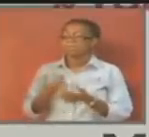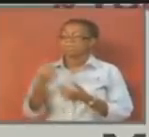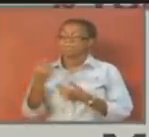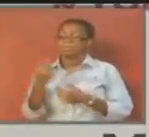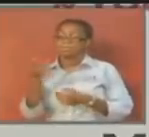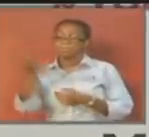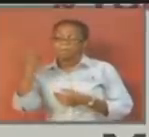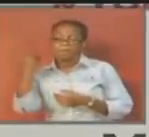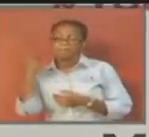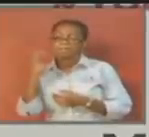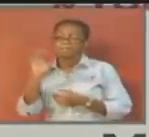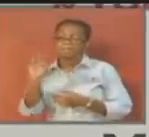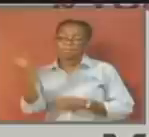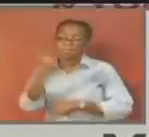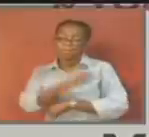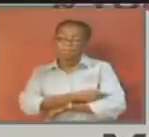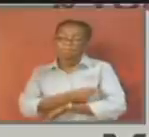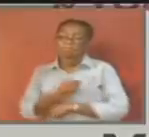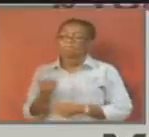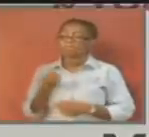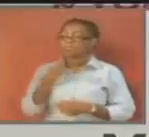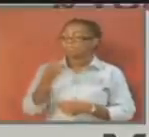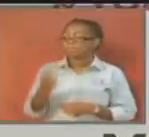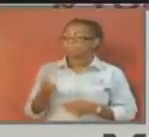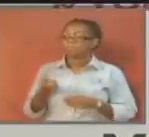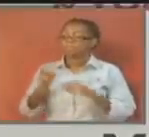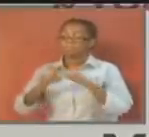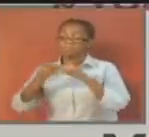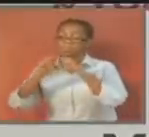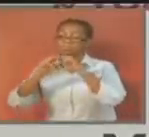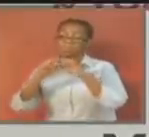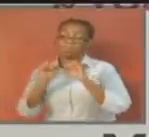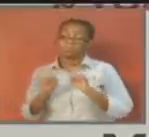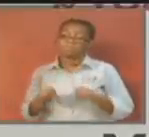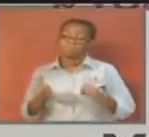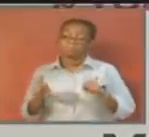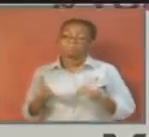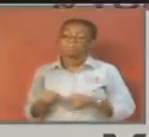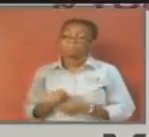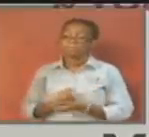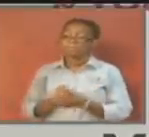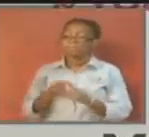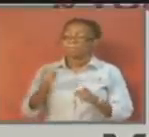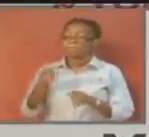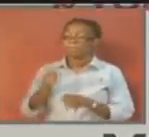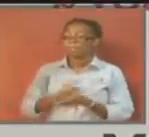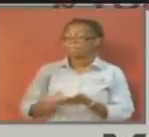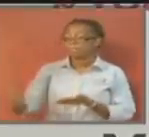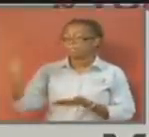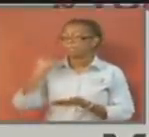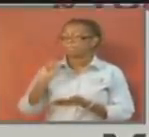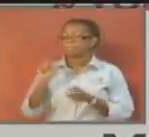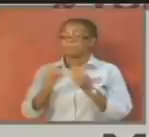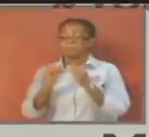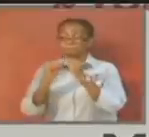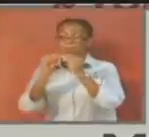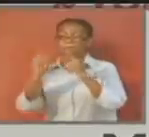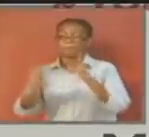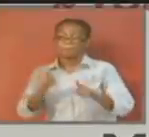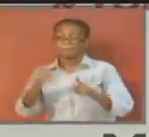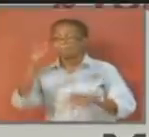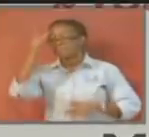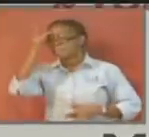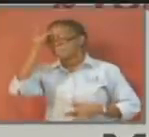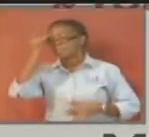decreased significantly since last week. So we do use the daily data as a reported data, not the swab date, to create the rolling average.